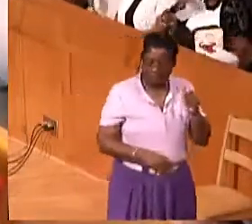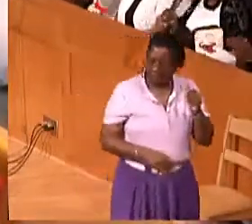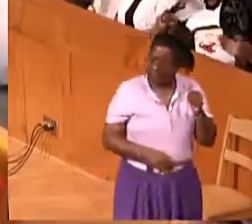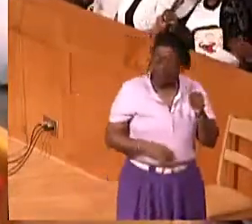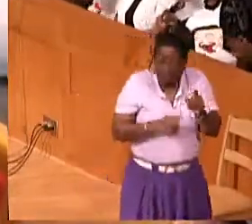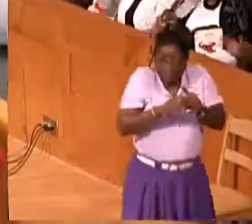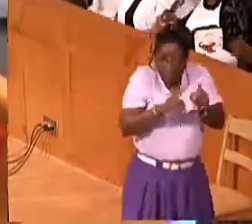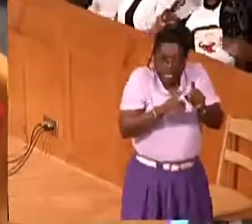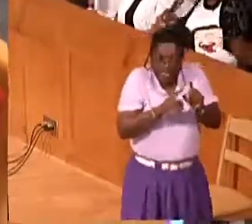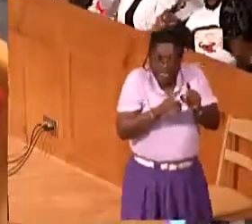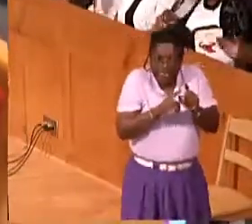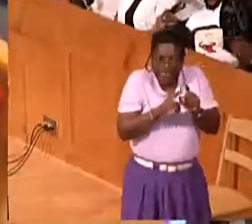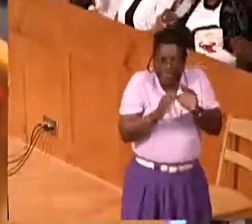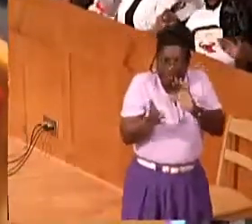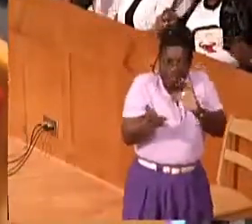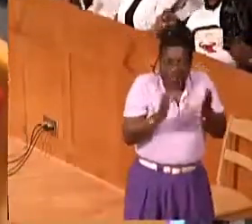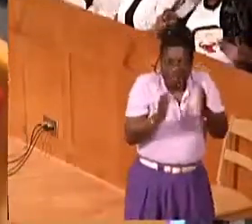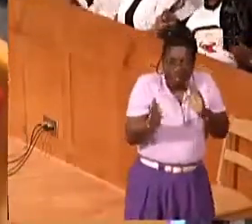Amen.